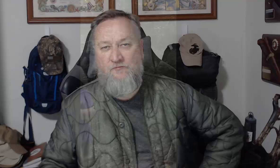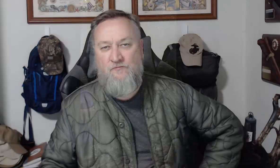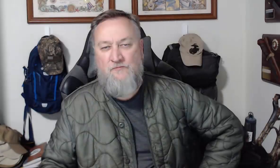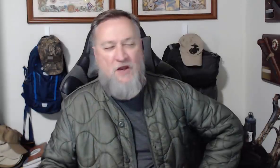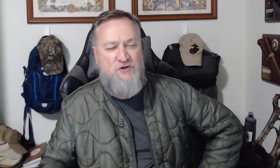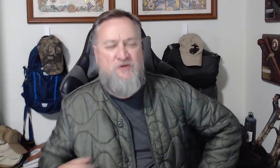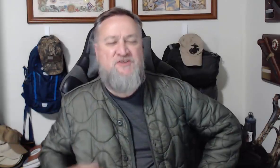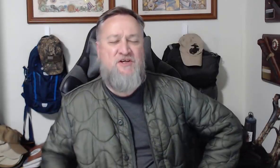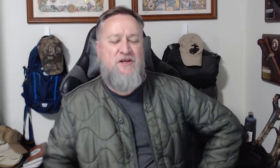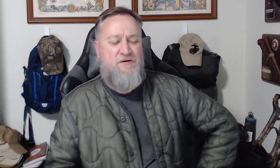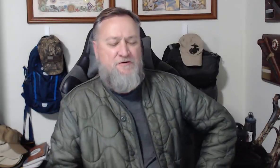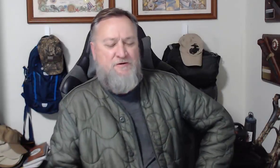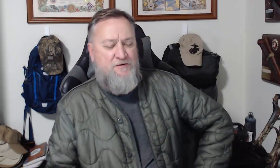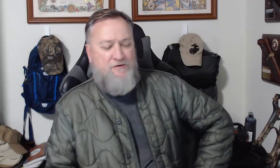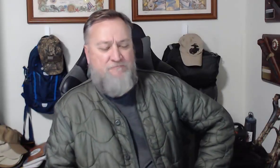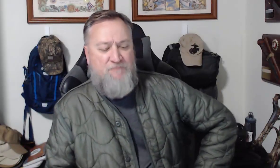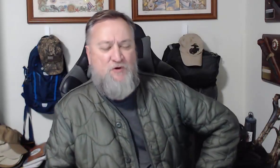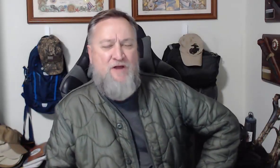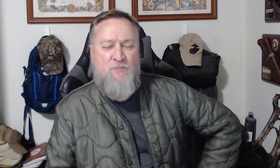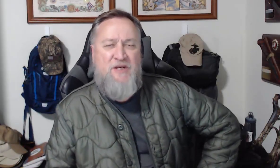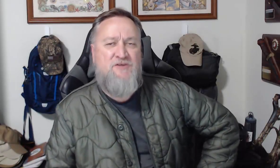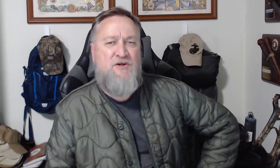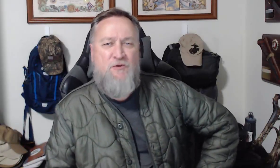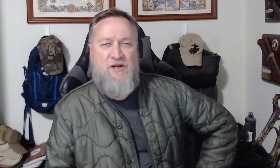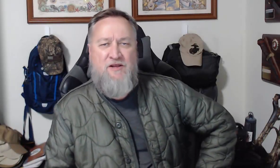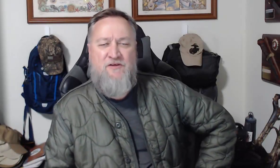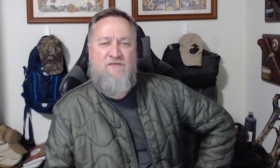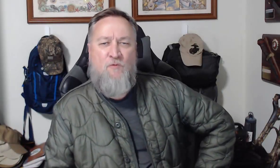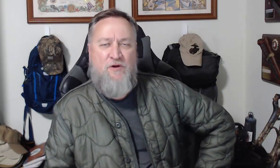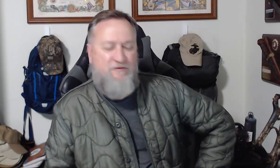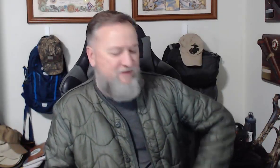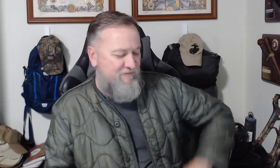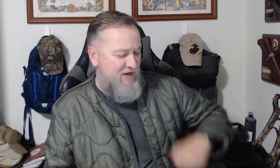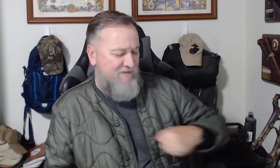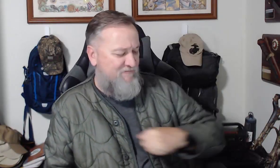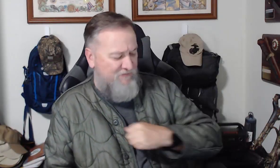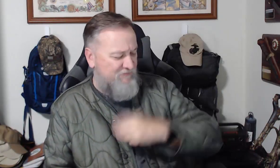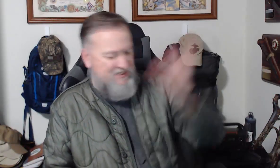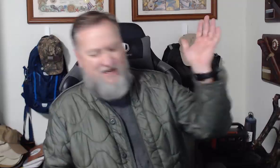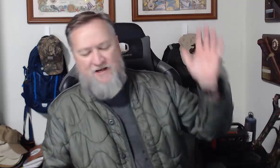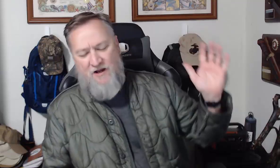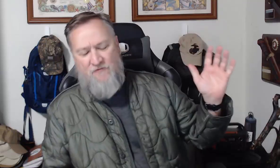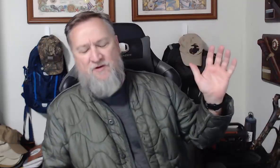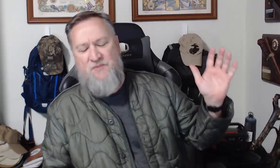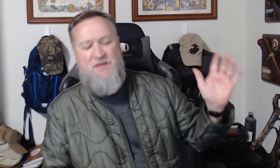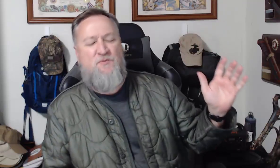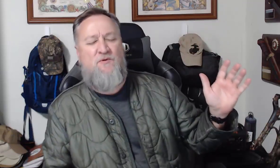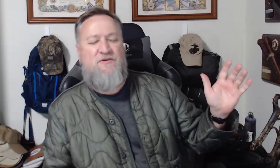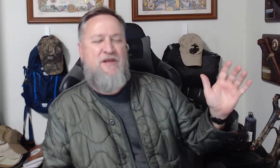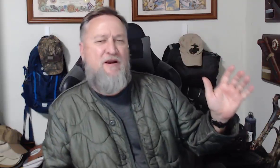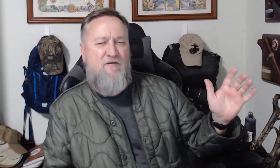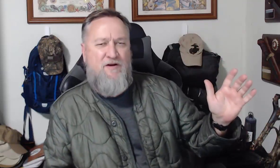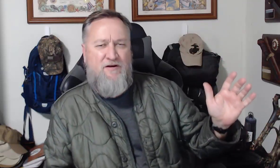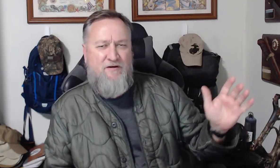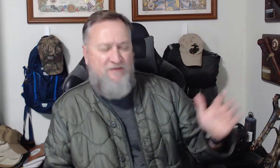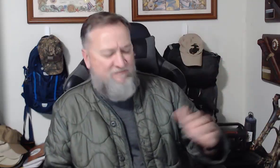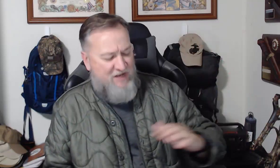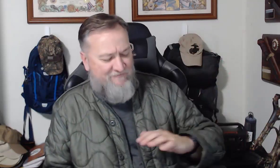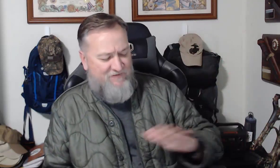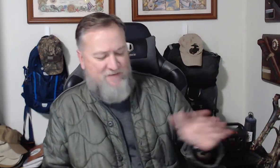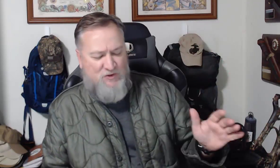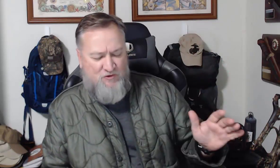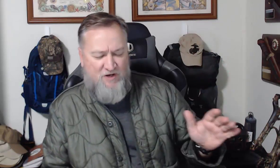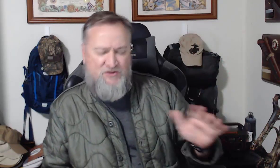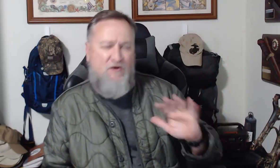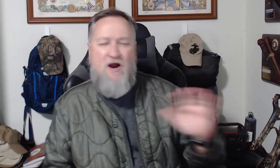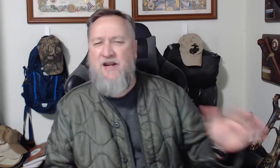storm. Now, as you can see, your government isn't doing anything for you. They've got 1,500 people in the area. They've got